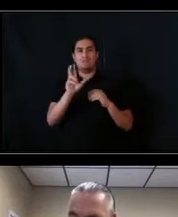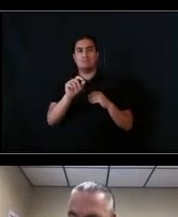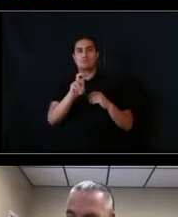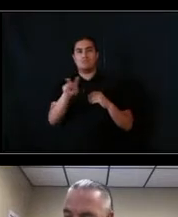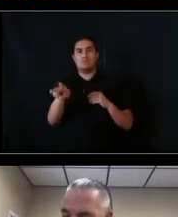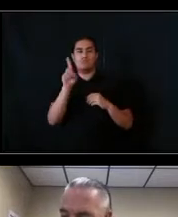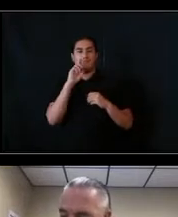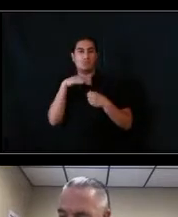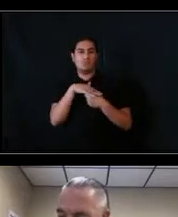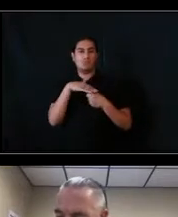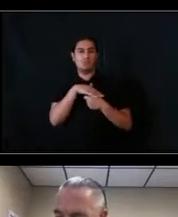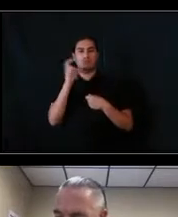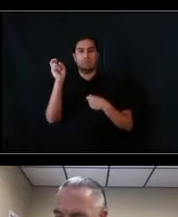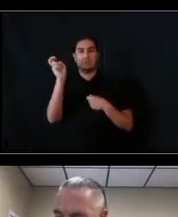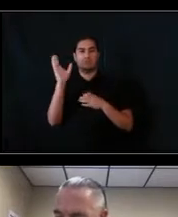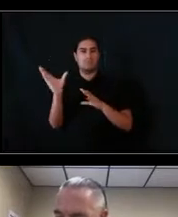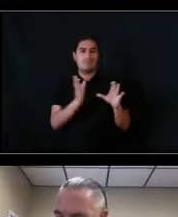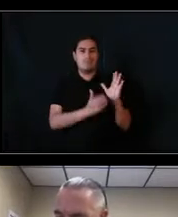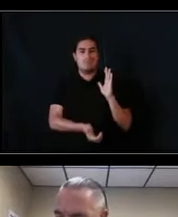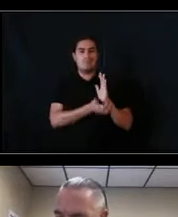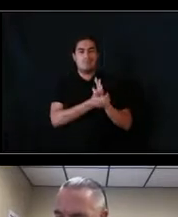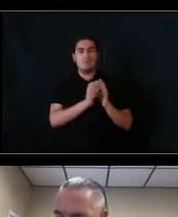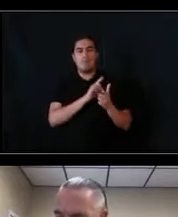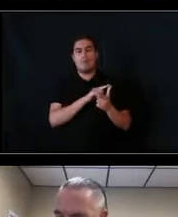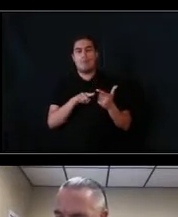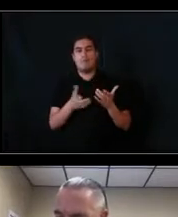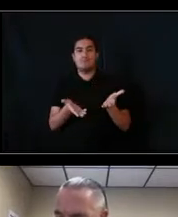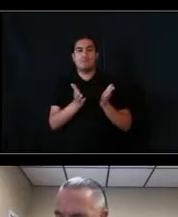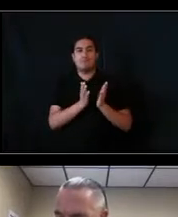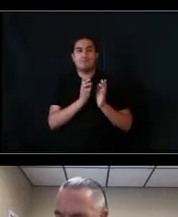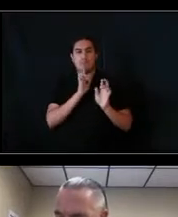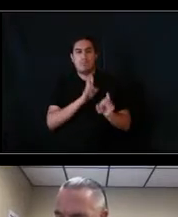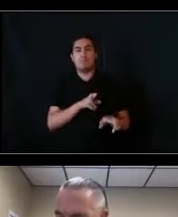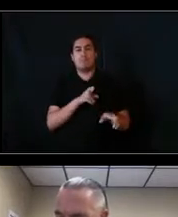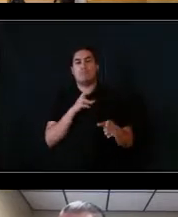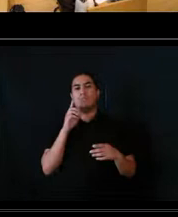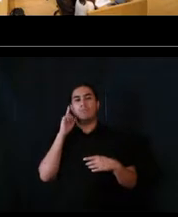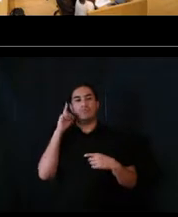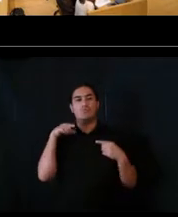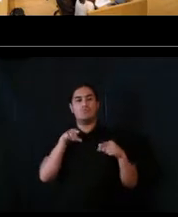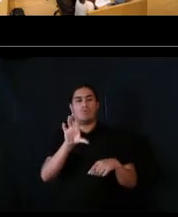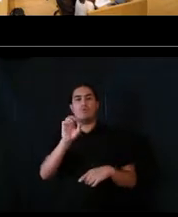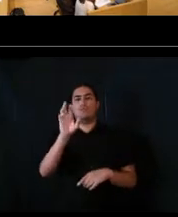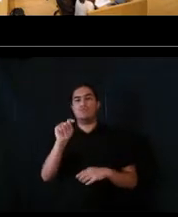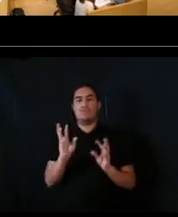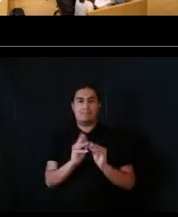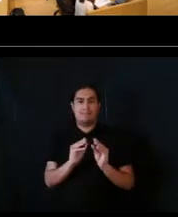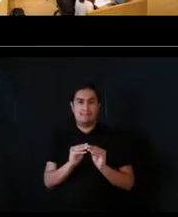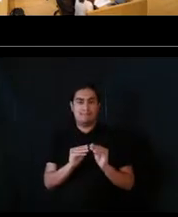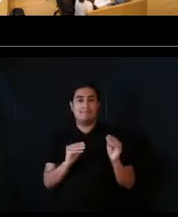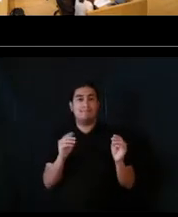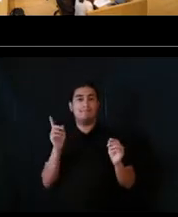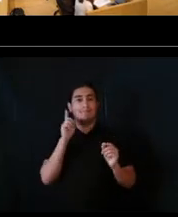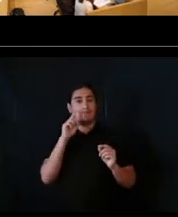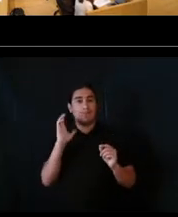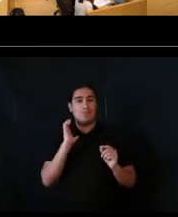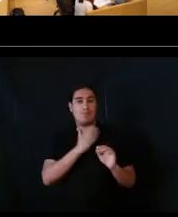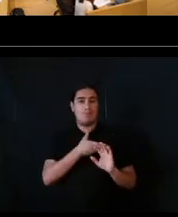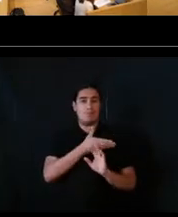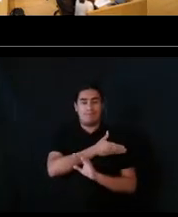transportation strategic plan addendum and to report back to you all at the october commission meeting in our preliminary